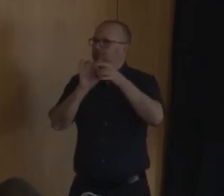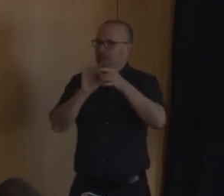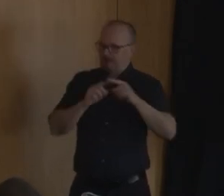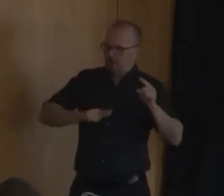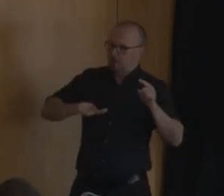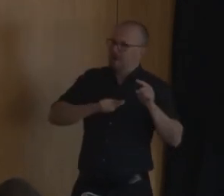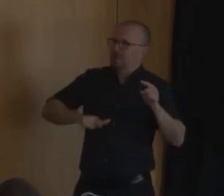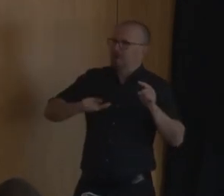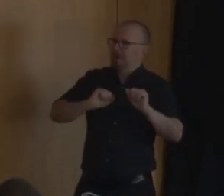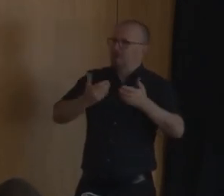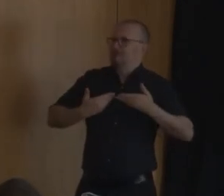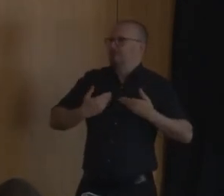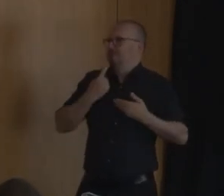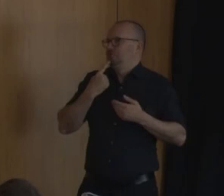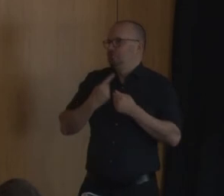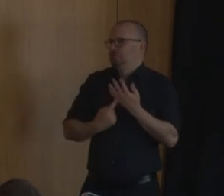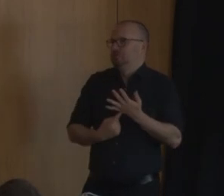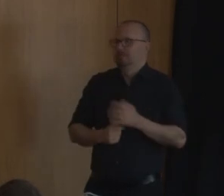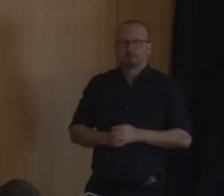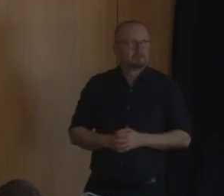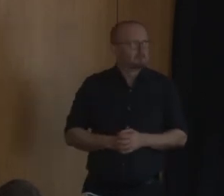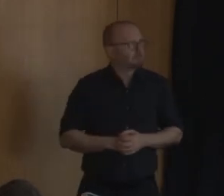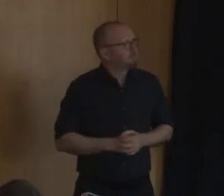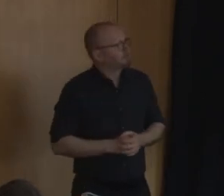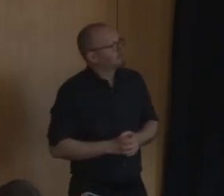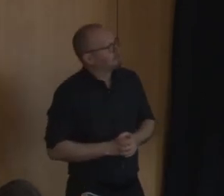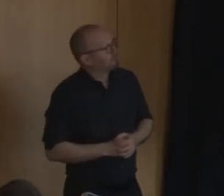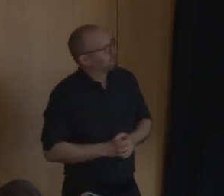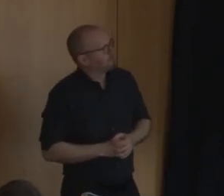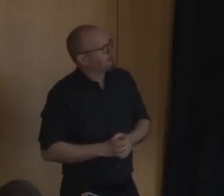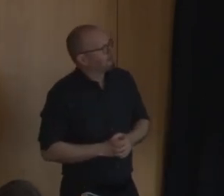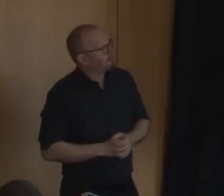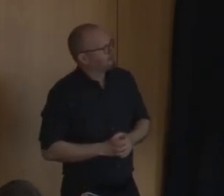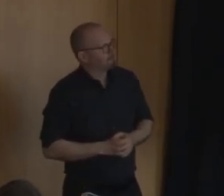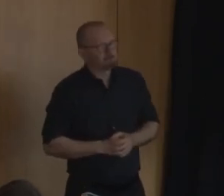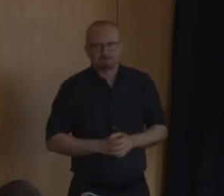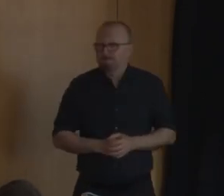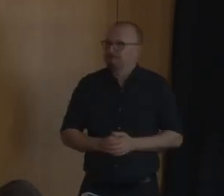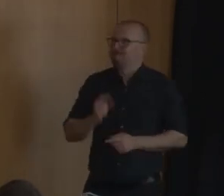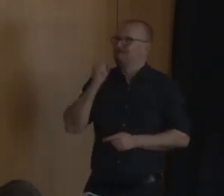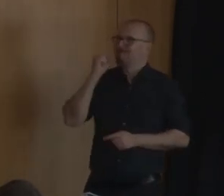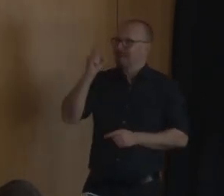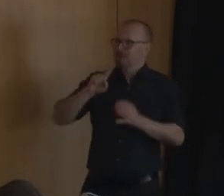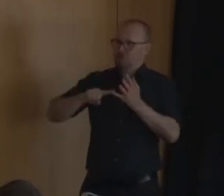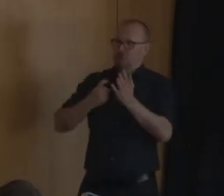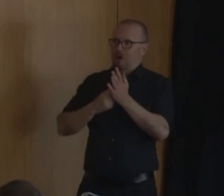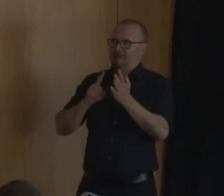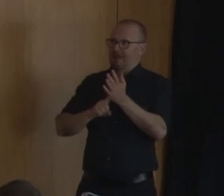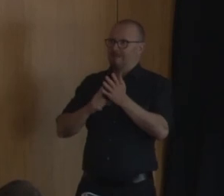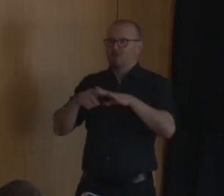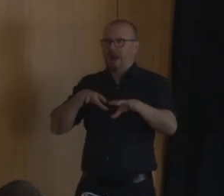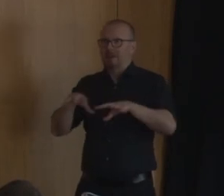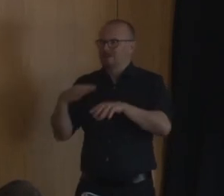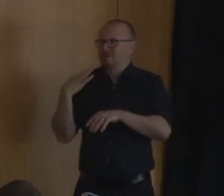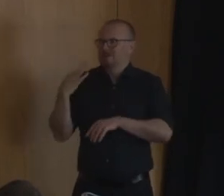connection. Now, we know that only a few people access that URL in the exhibition. One person per